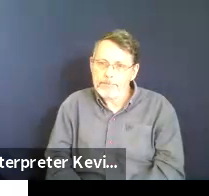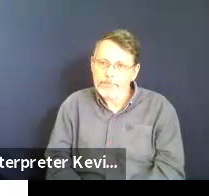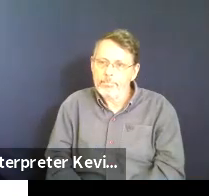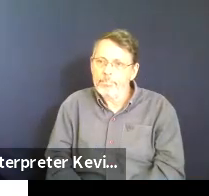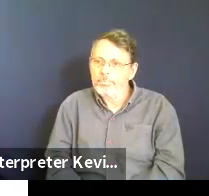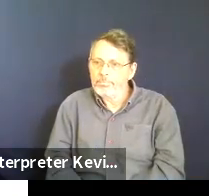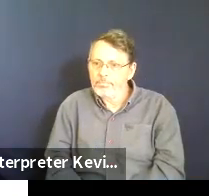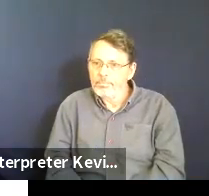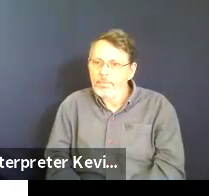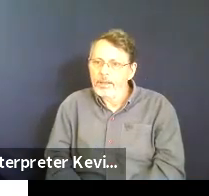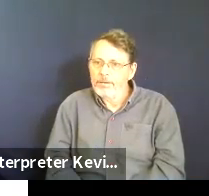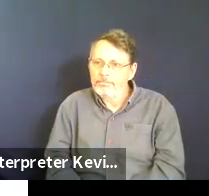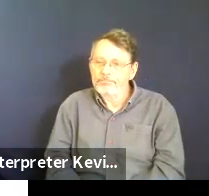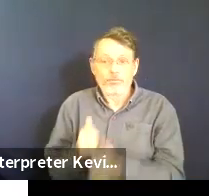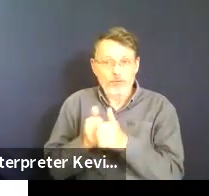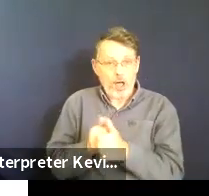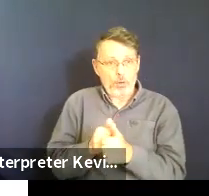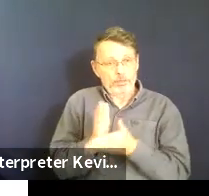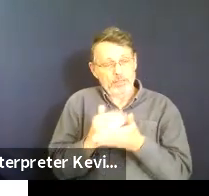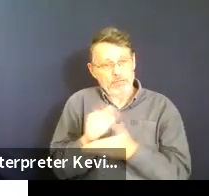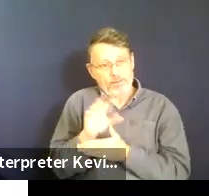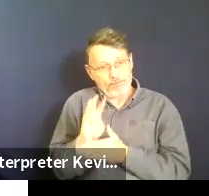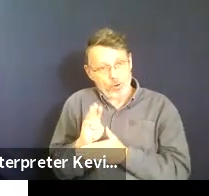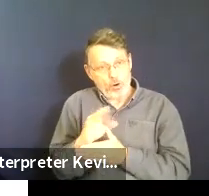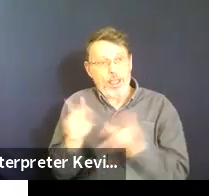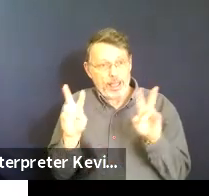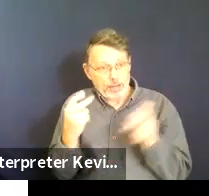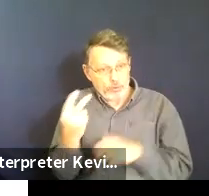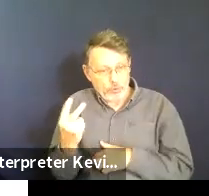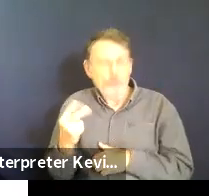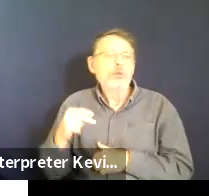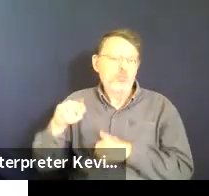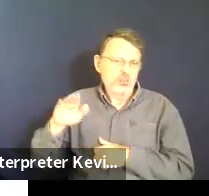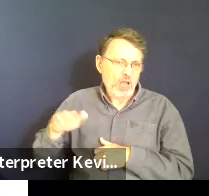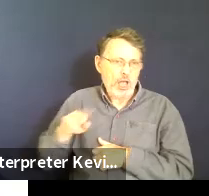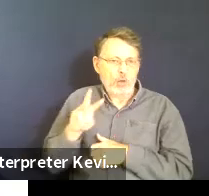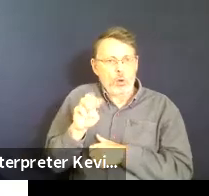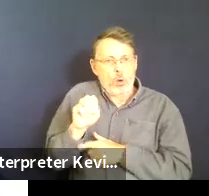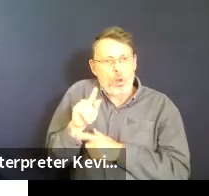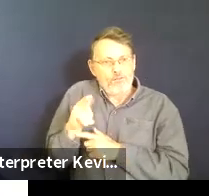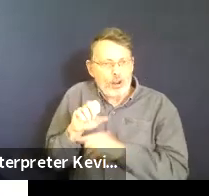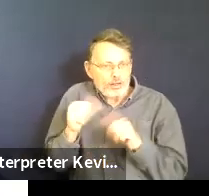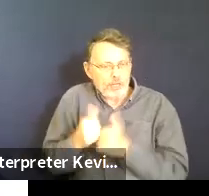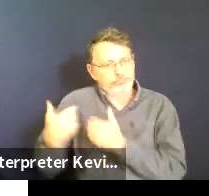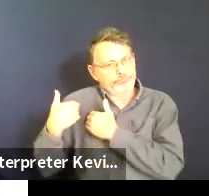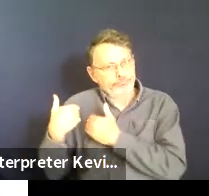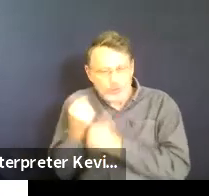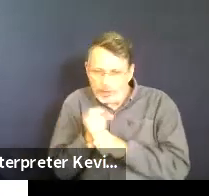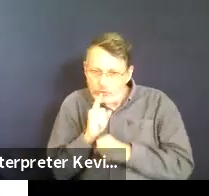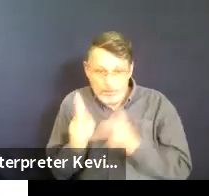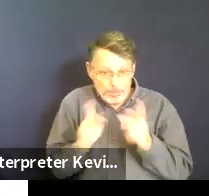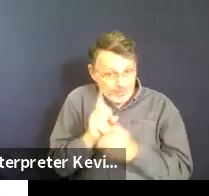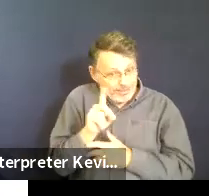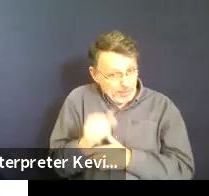And pursuant to Section 504 and Title II, child welfare agencies are required to ensure that individuals with disabilities